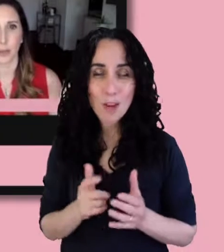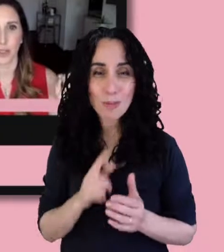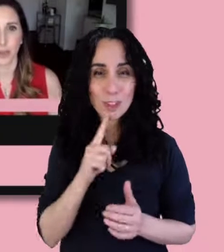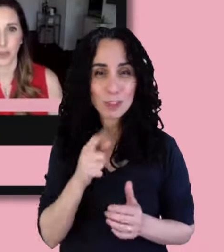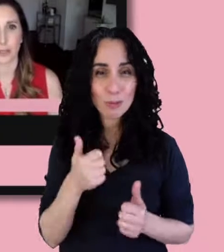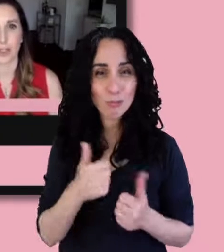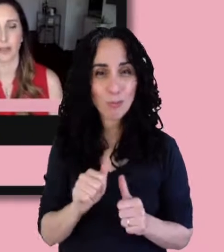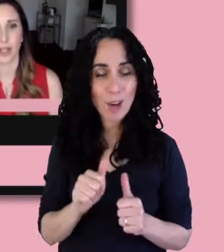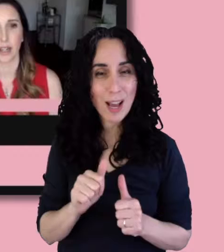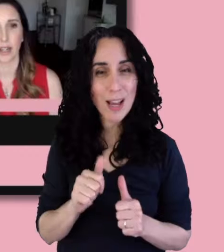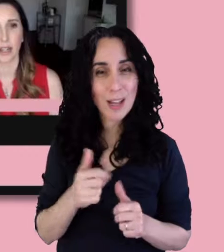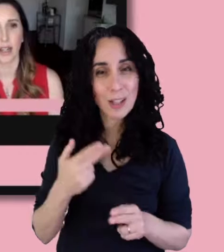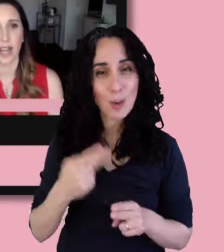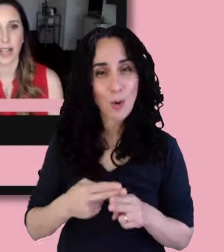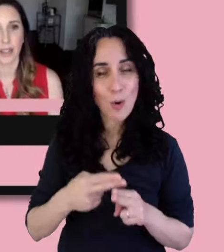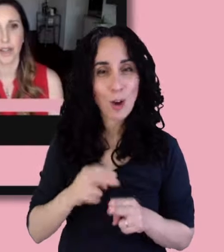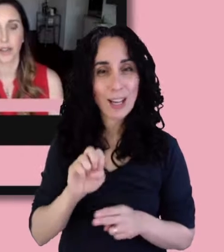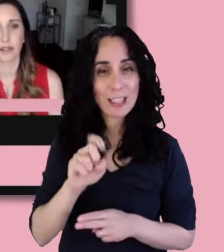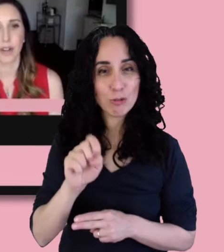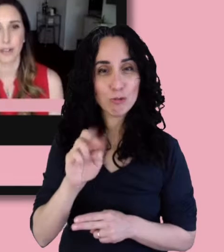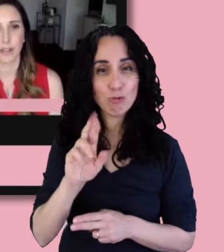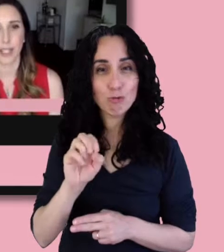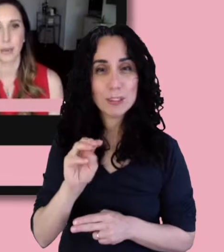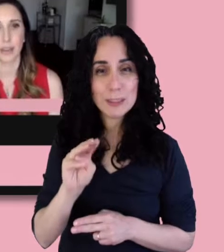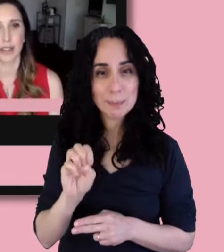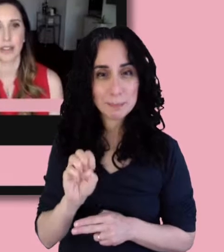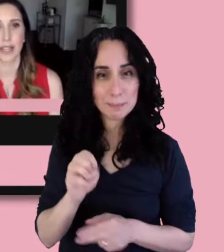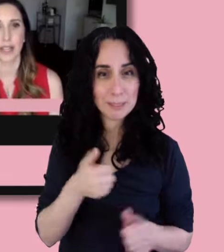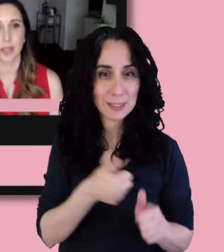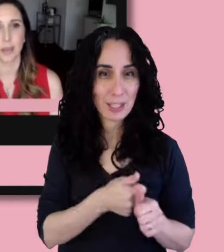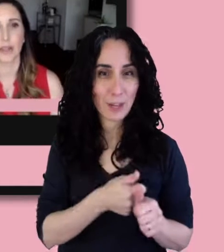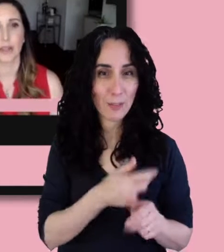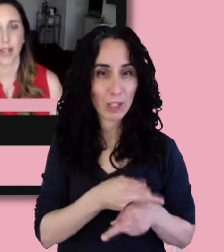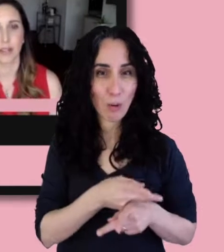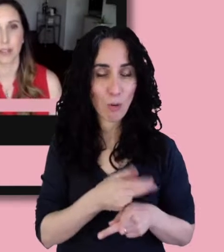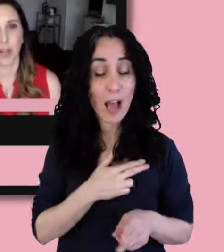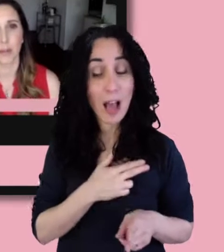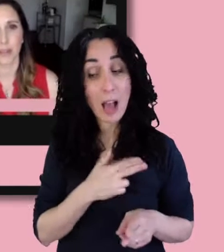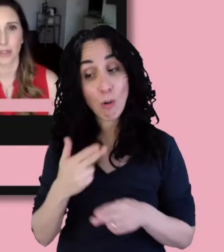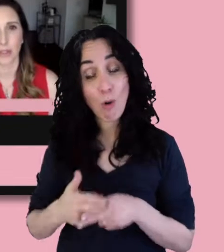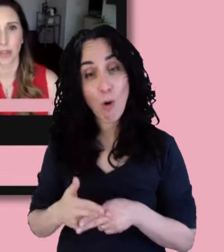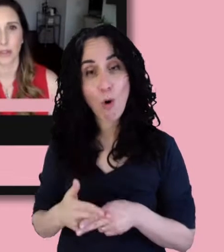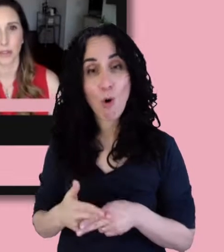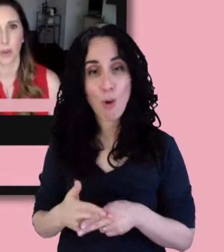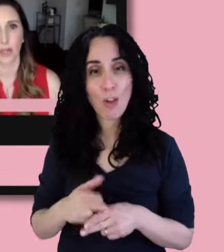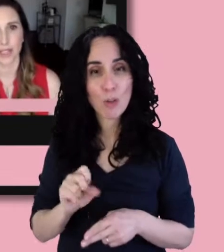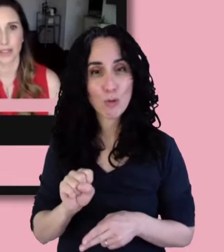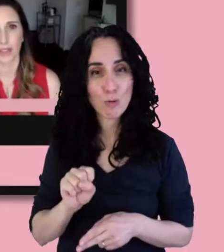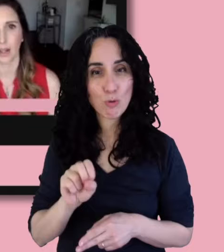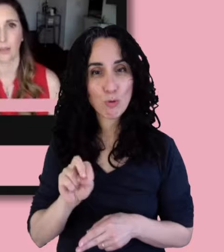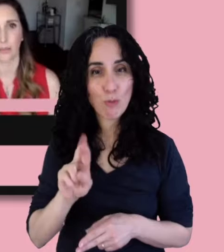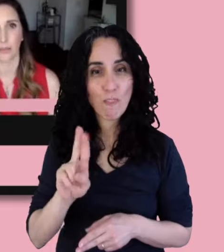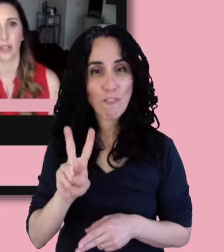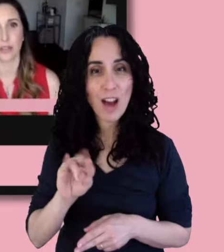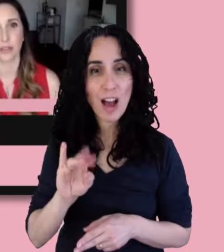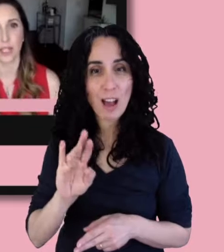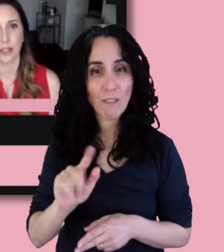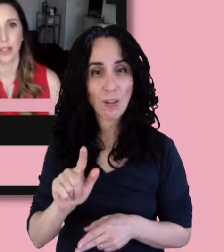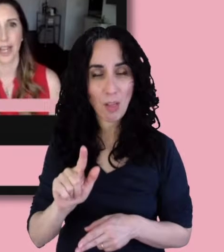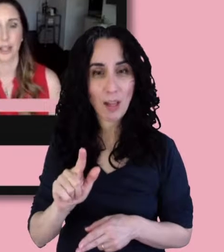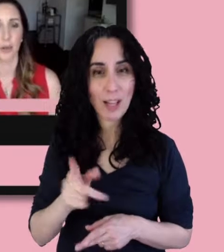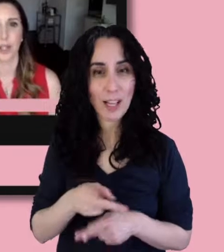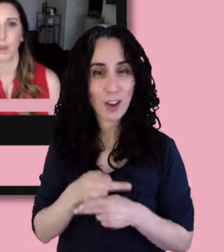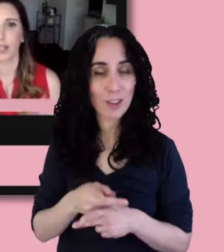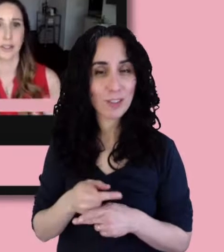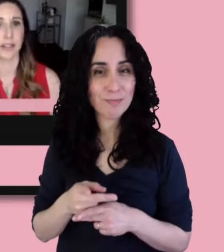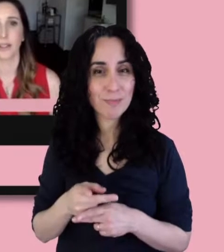into extreme self-care. I call it survival care because I think more than ever, our mental health support needs to come first.